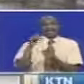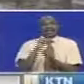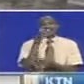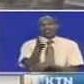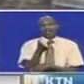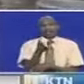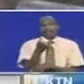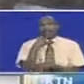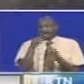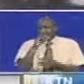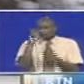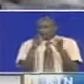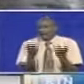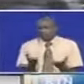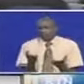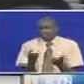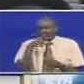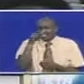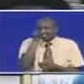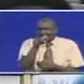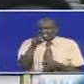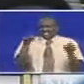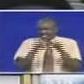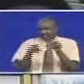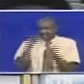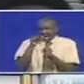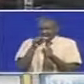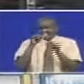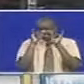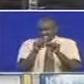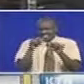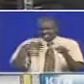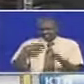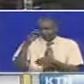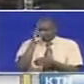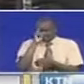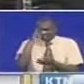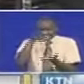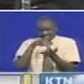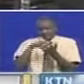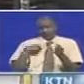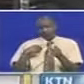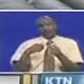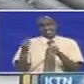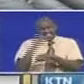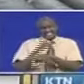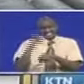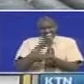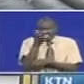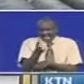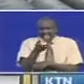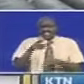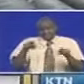minds is, how is it that that same vehicle remained in the Mombasa police headquarters for several days while